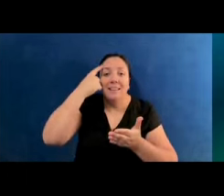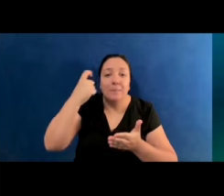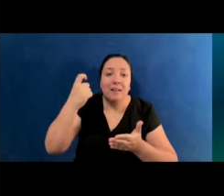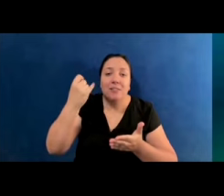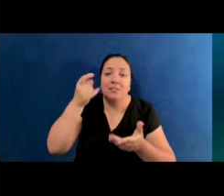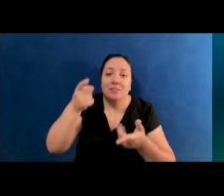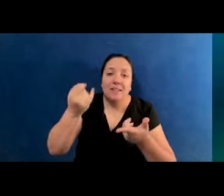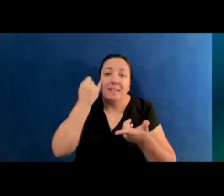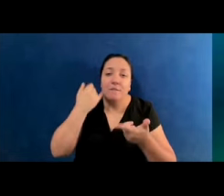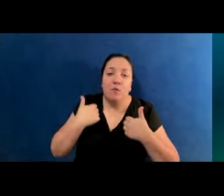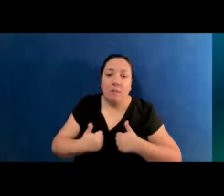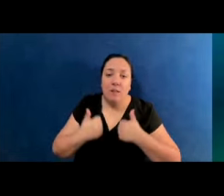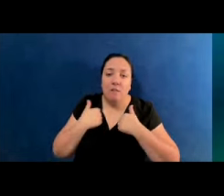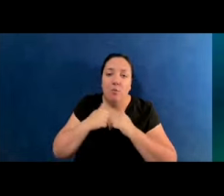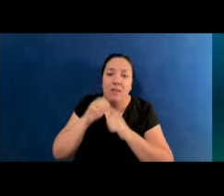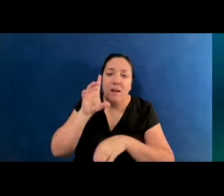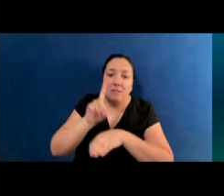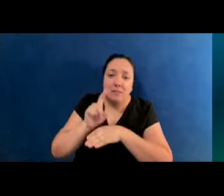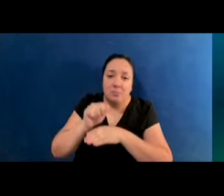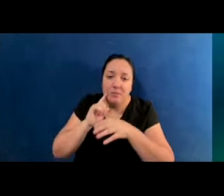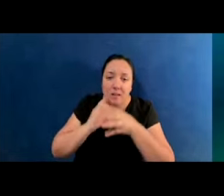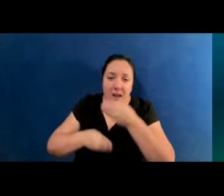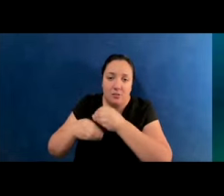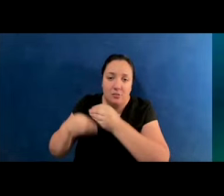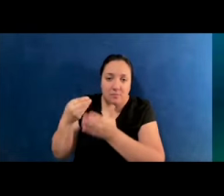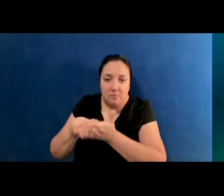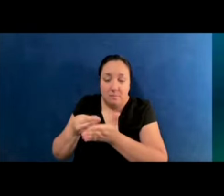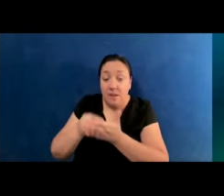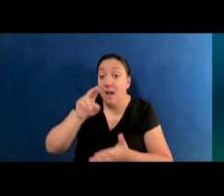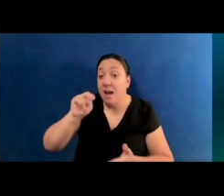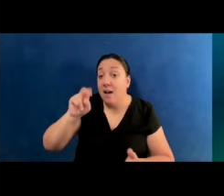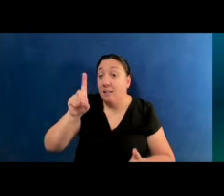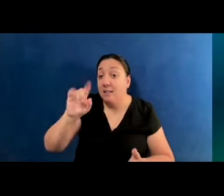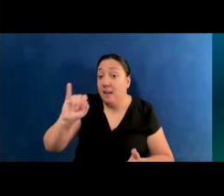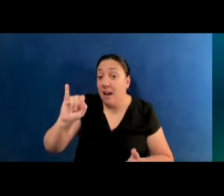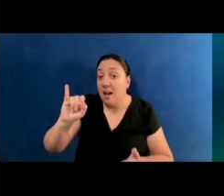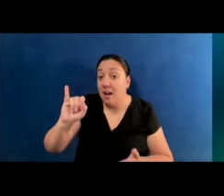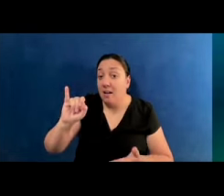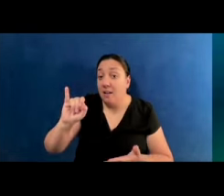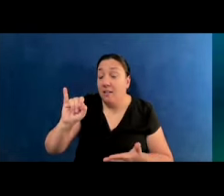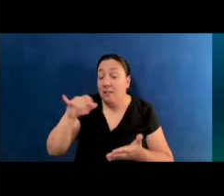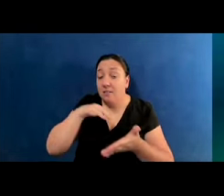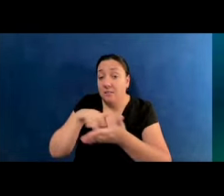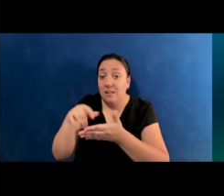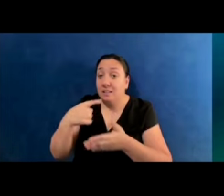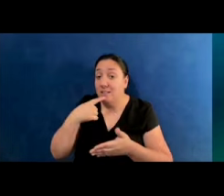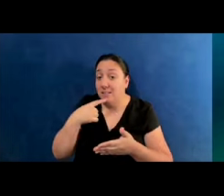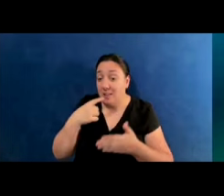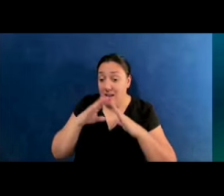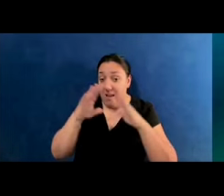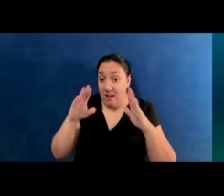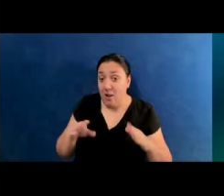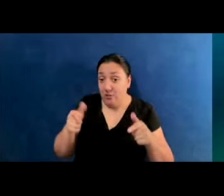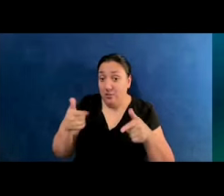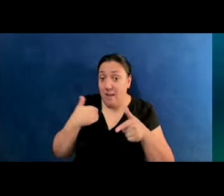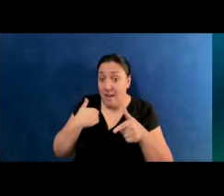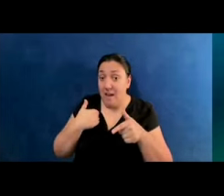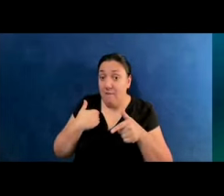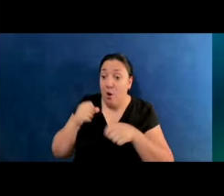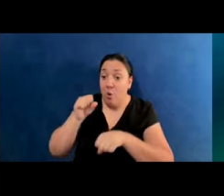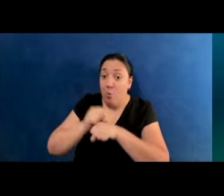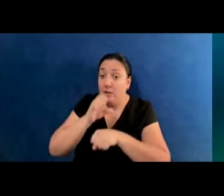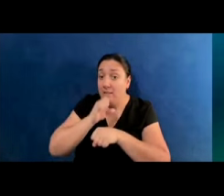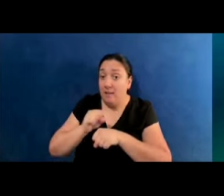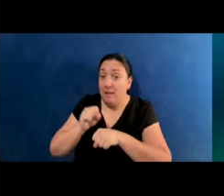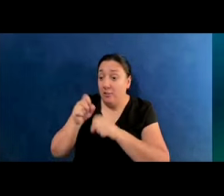An NDI study has shown that households with a working age adult with a disability requires,